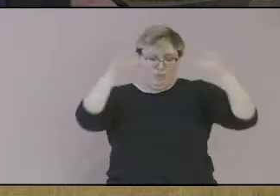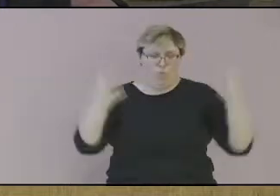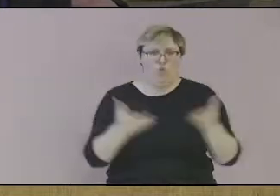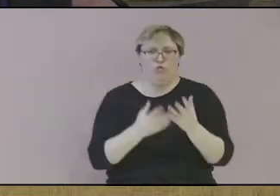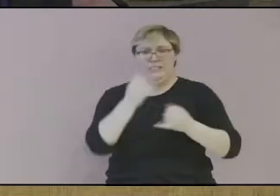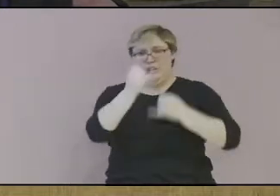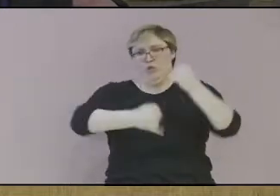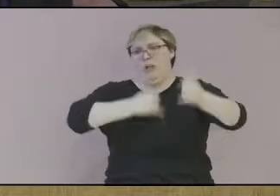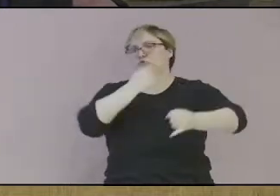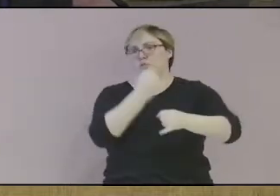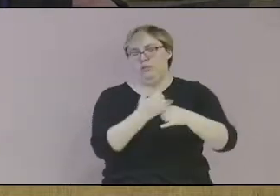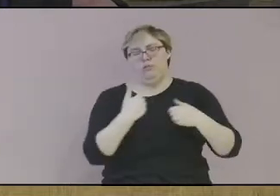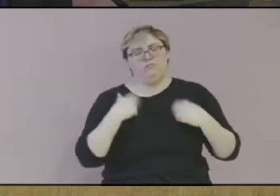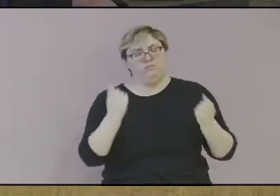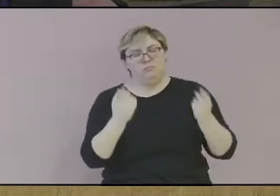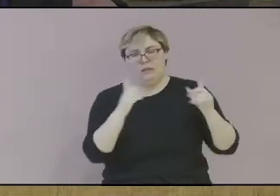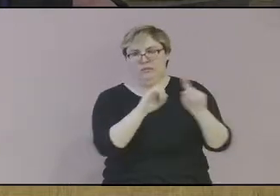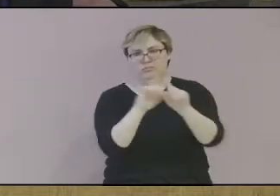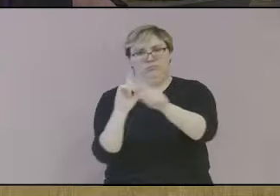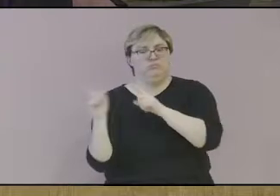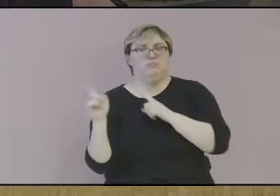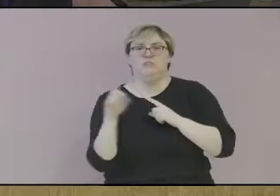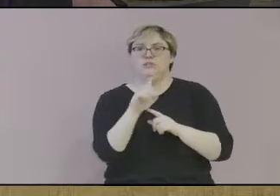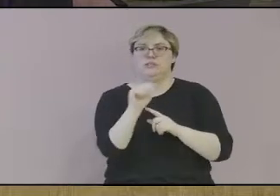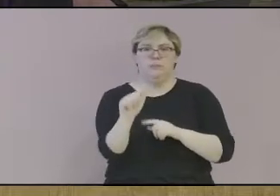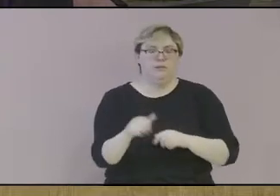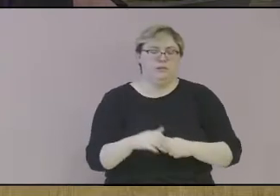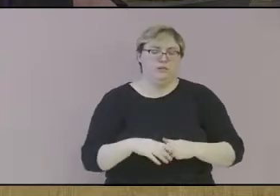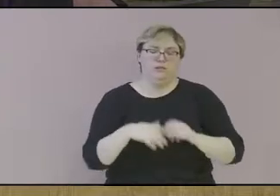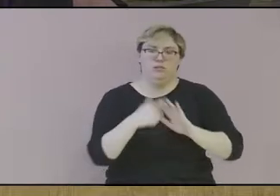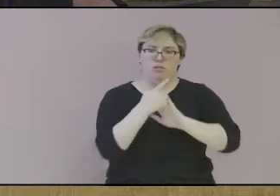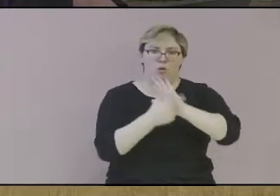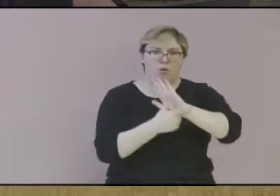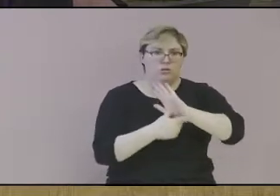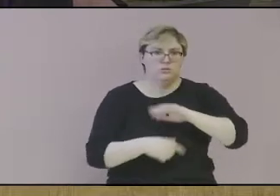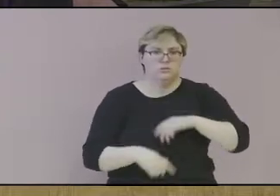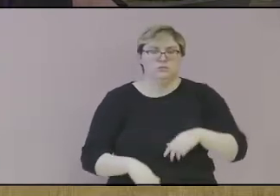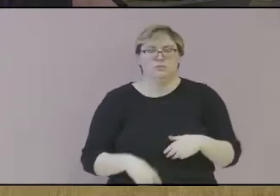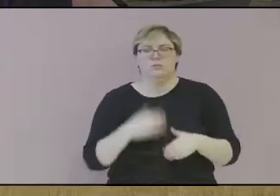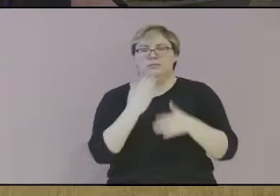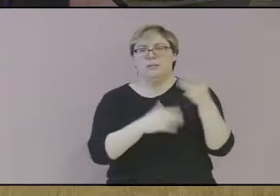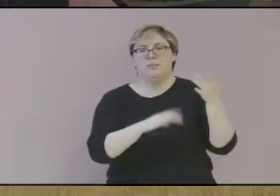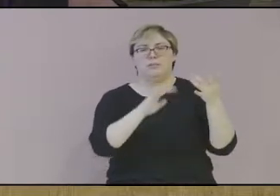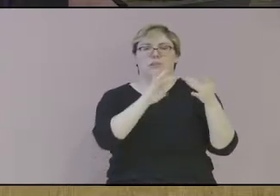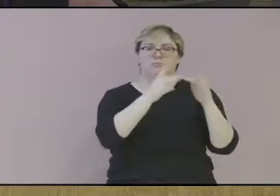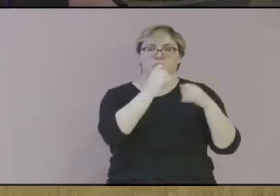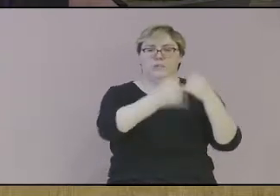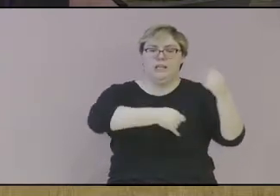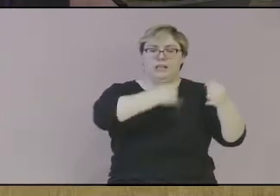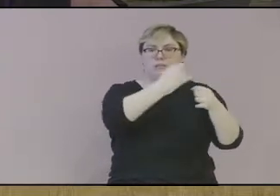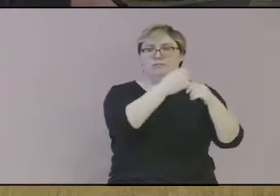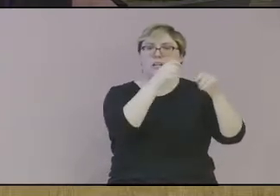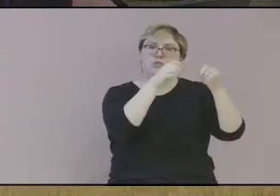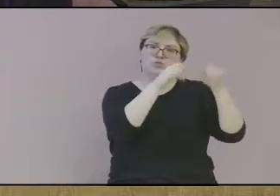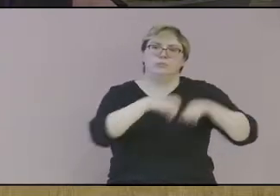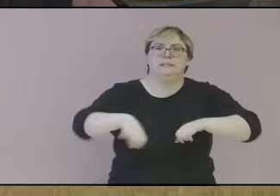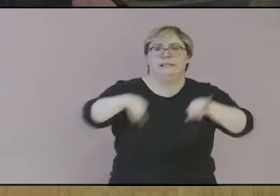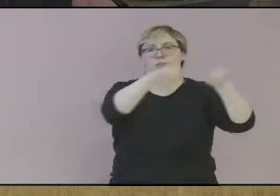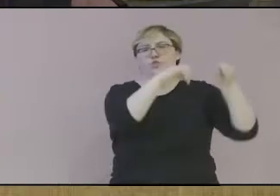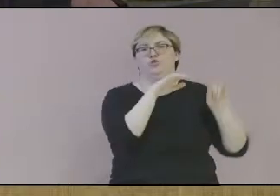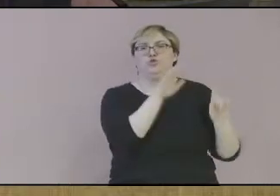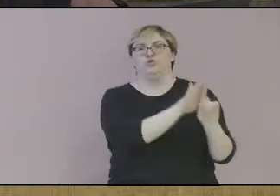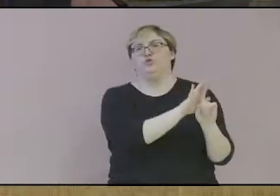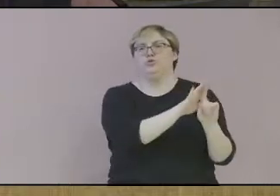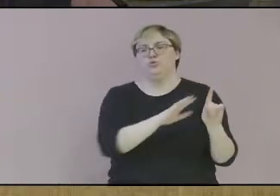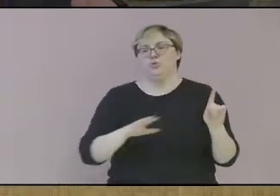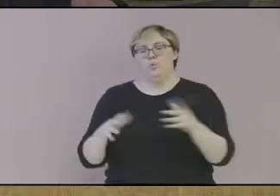which possibly wouldn't be touched by the US government or radically changed. It's an international set of standards, to things